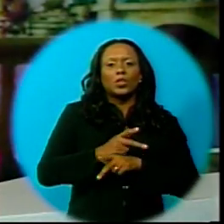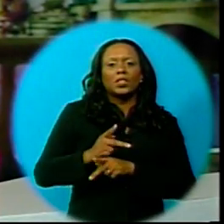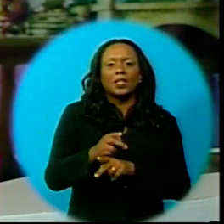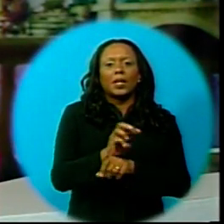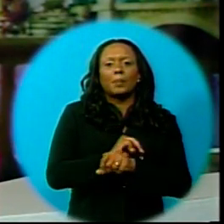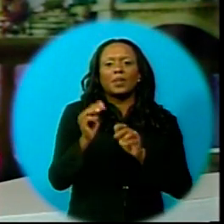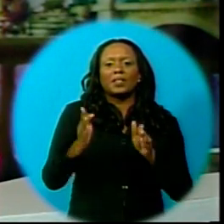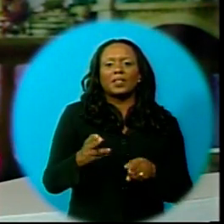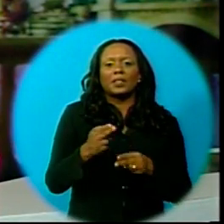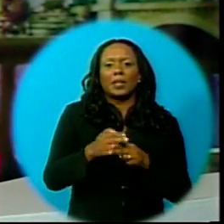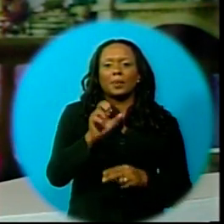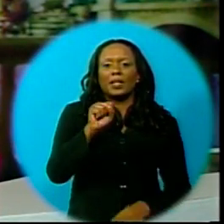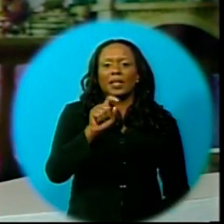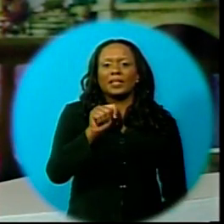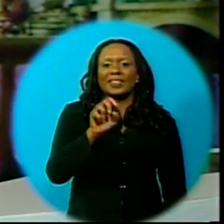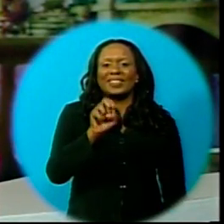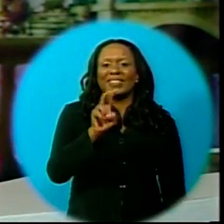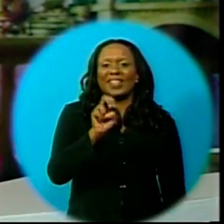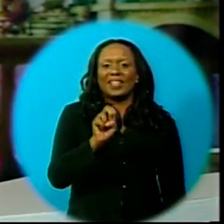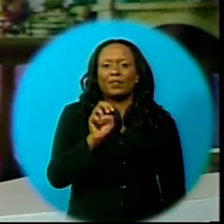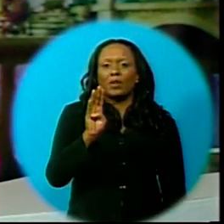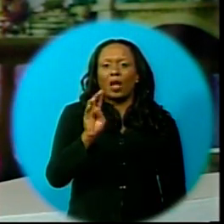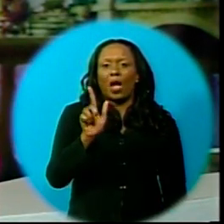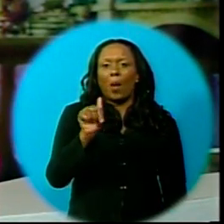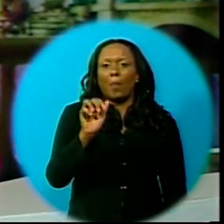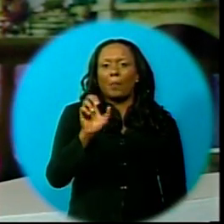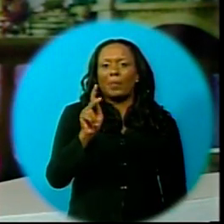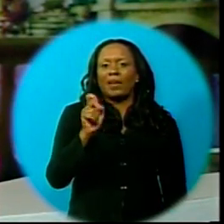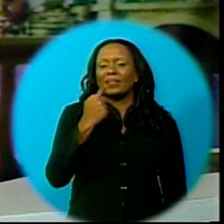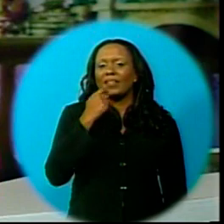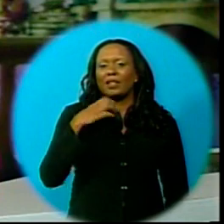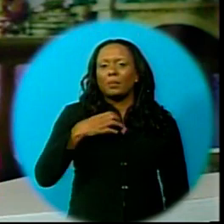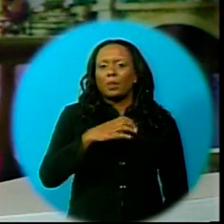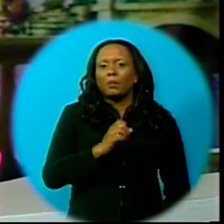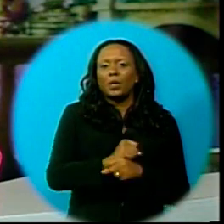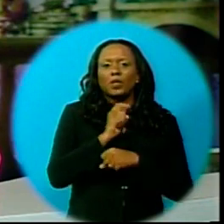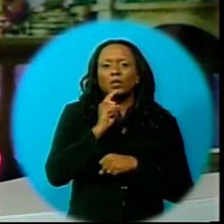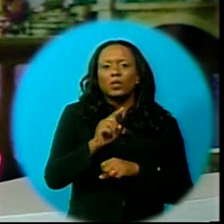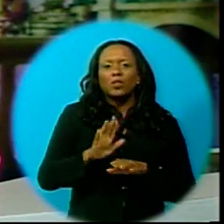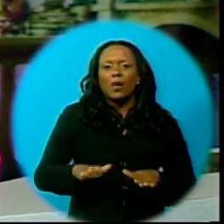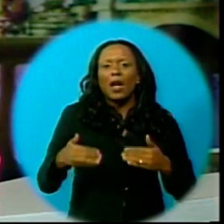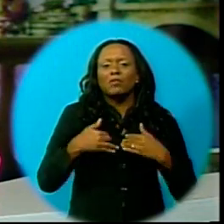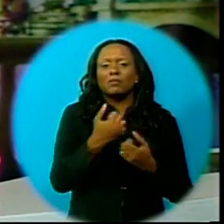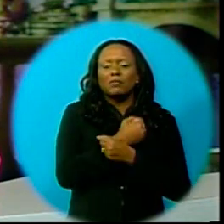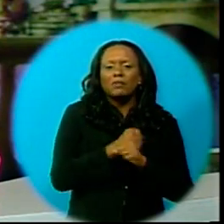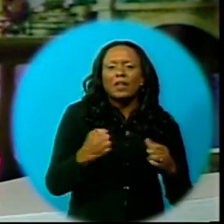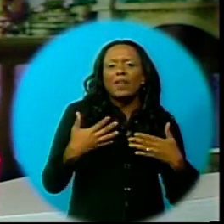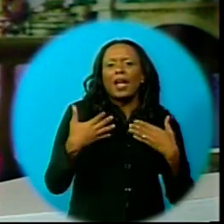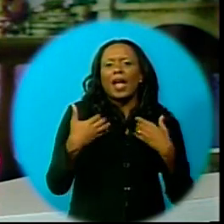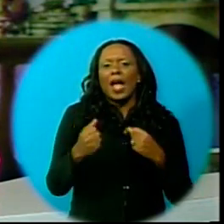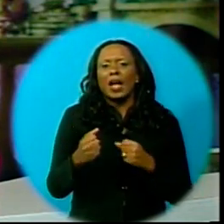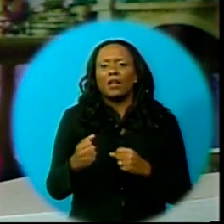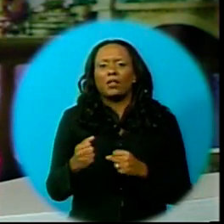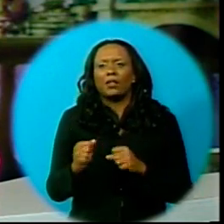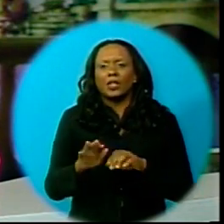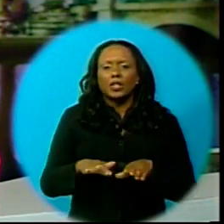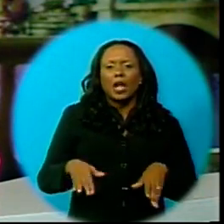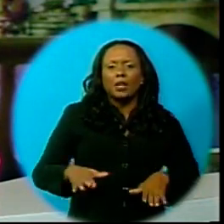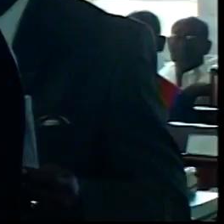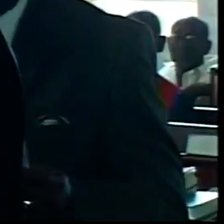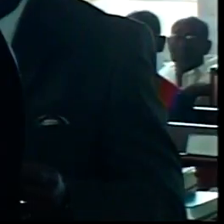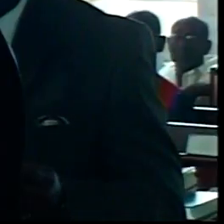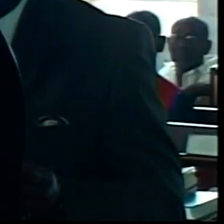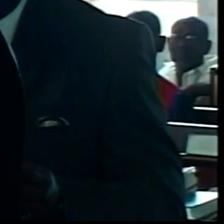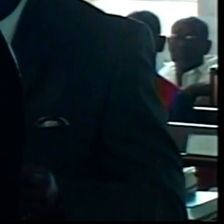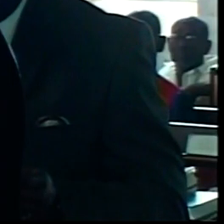Meantime, Social Care Minister Steve Blackett notes the committee will ensure that children have a safe and healthy childhood. The